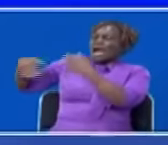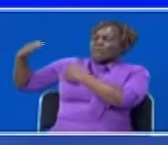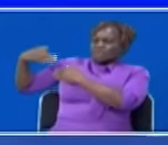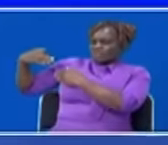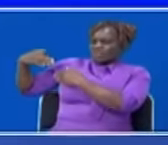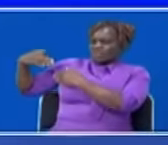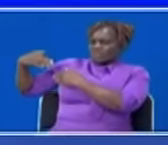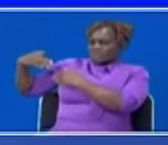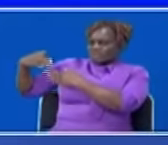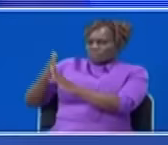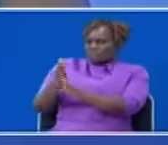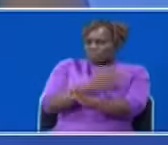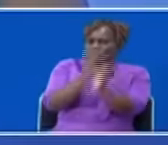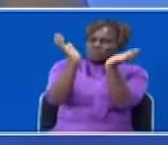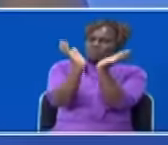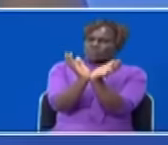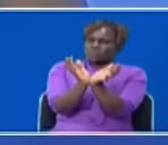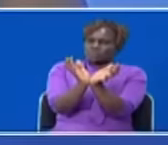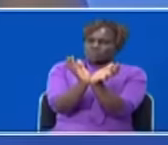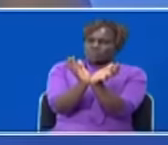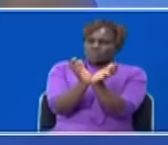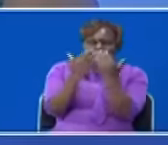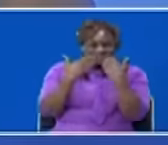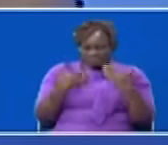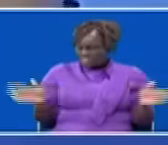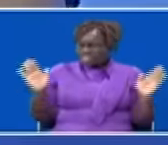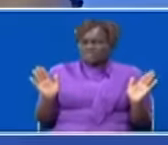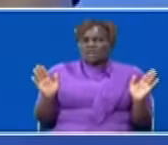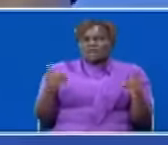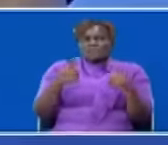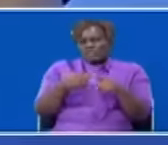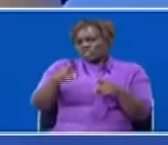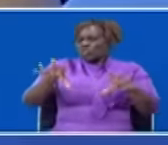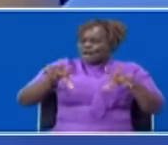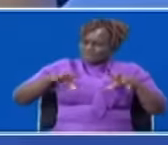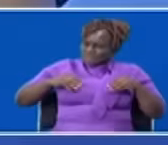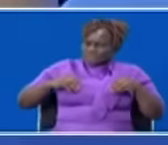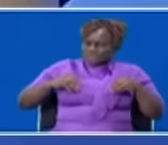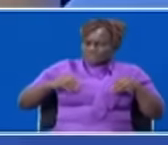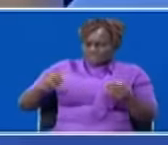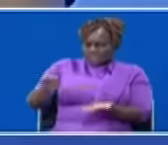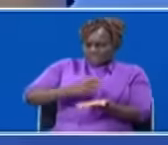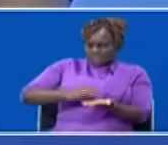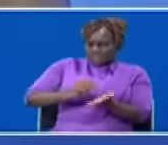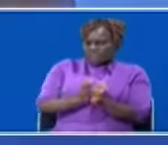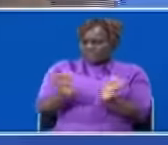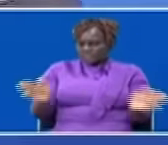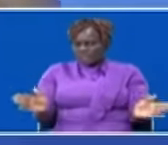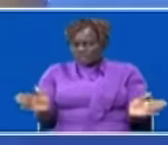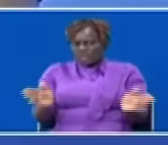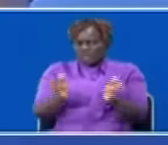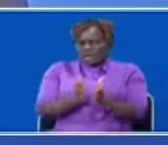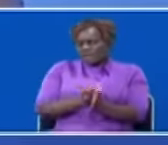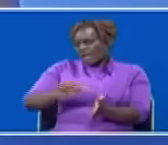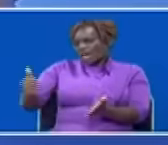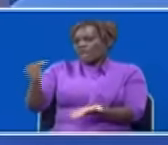that had the backdrop to Kasarani was all something in the of the past. But then again, you agreed to the Secretary General and the addition of